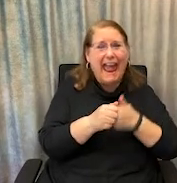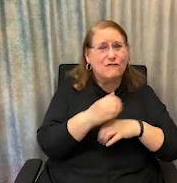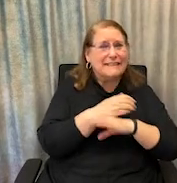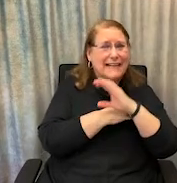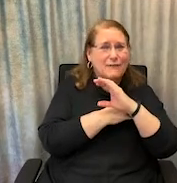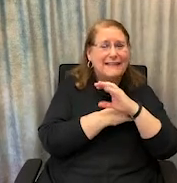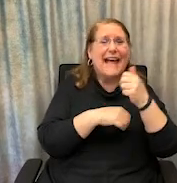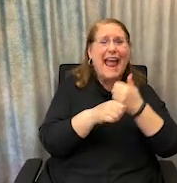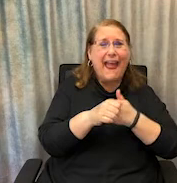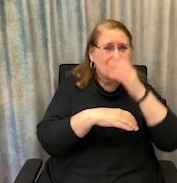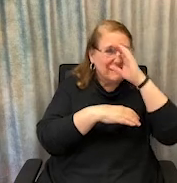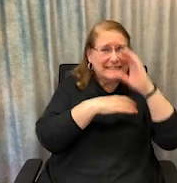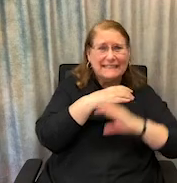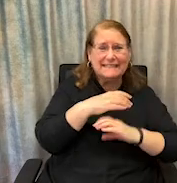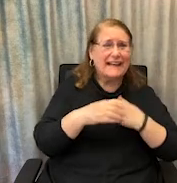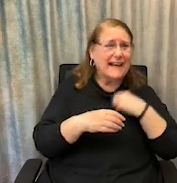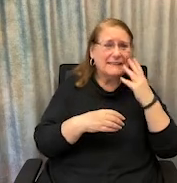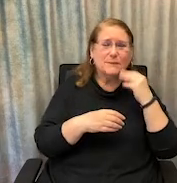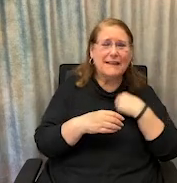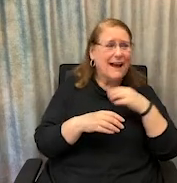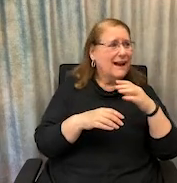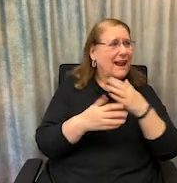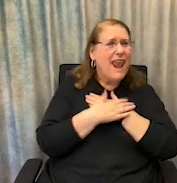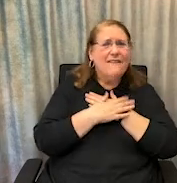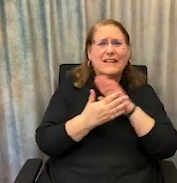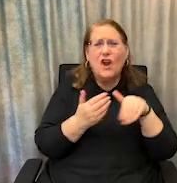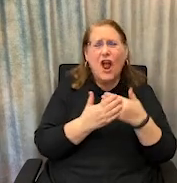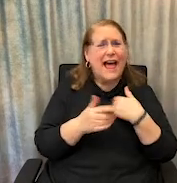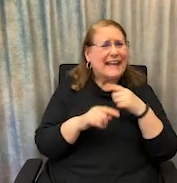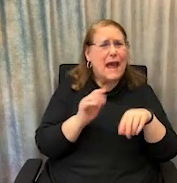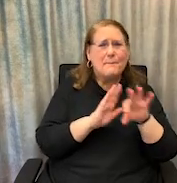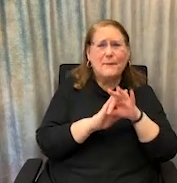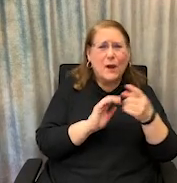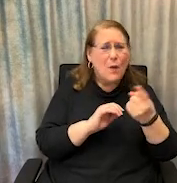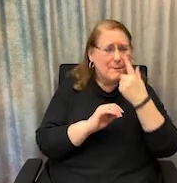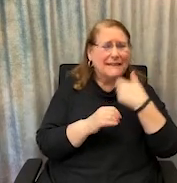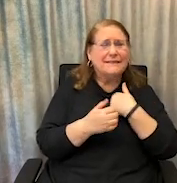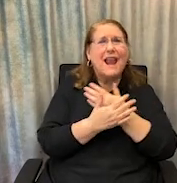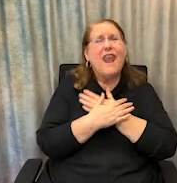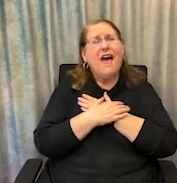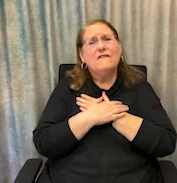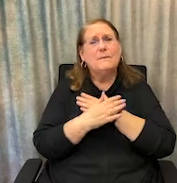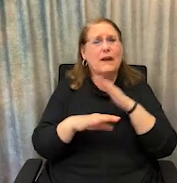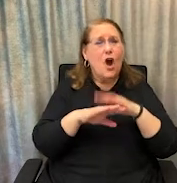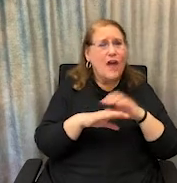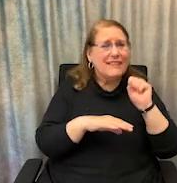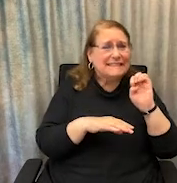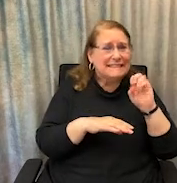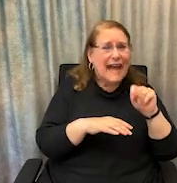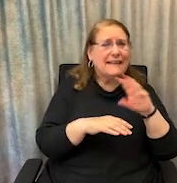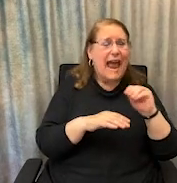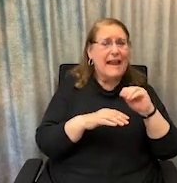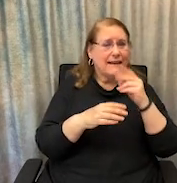still remember them all. And I think it's very hard to pick a moment because I just love being on set and being in front of the camera, but also behind the